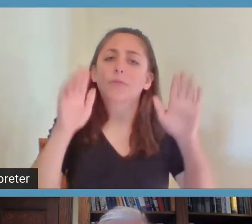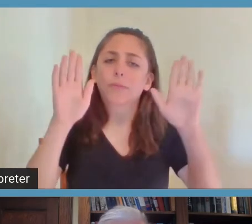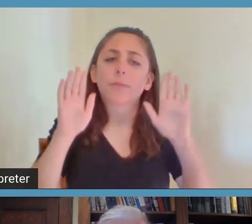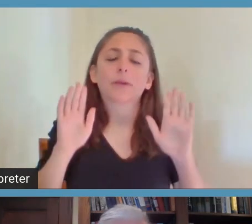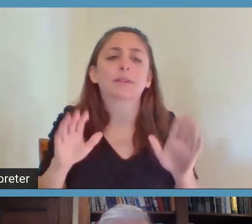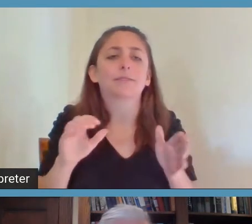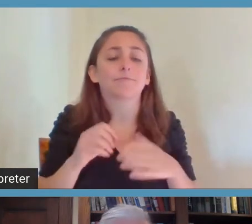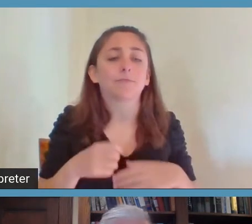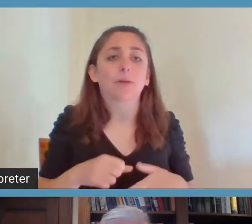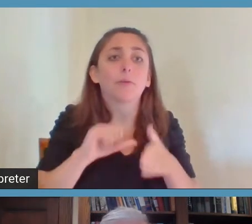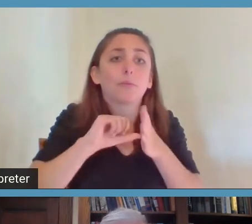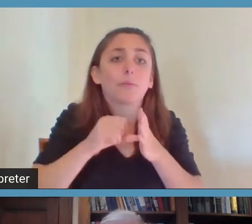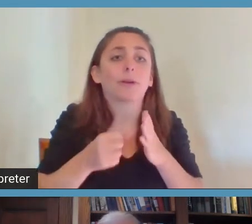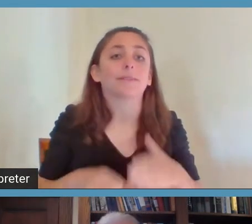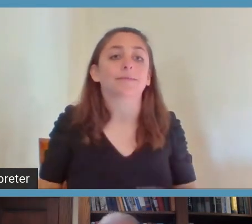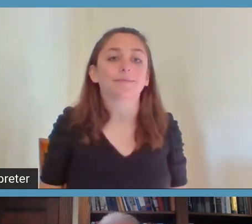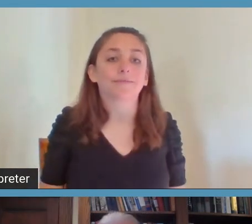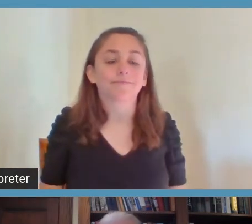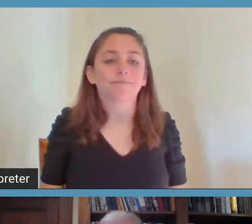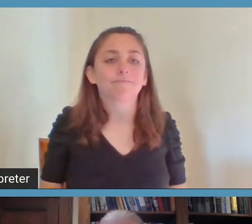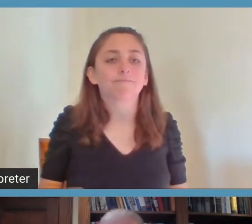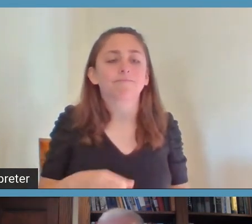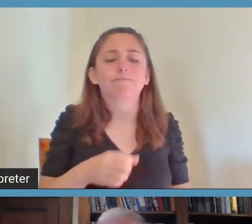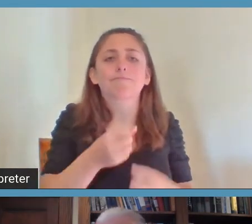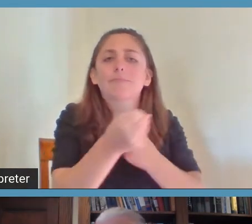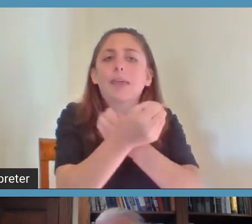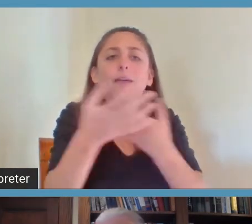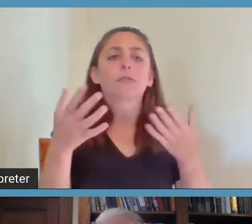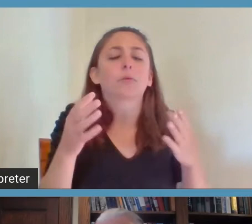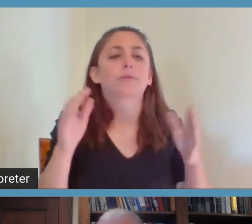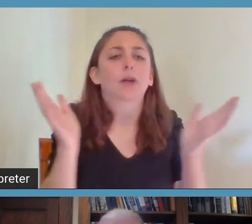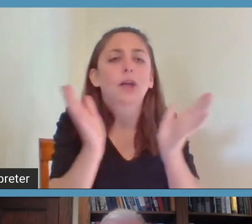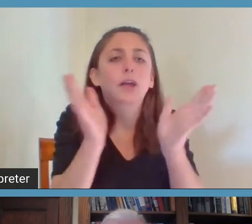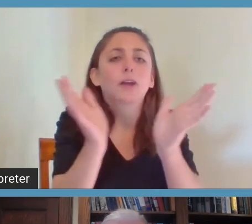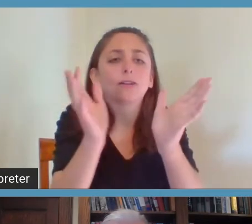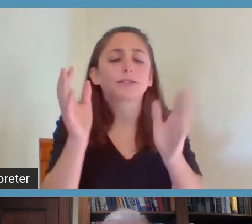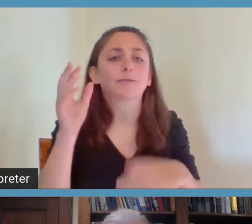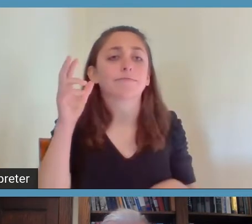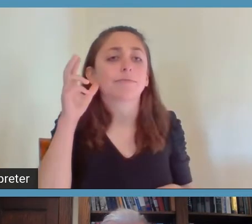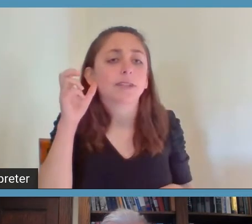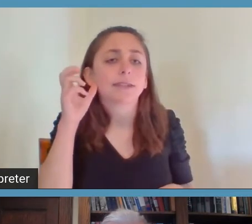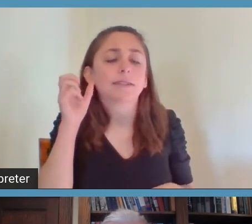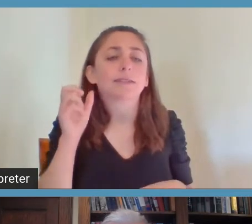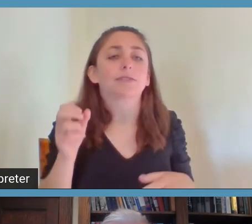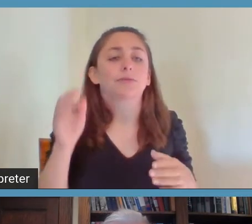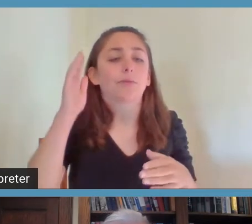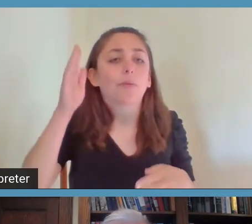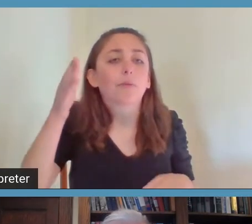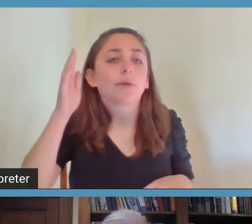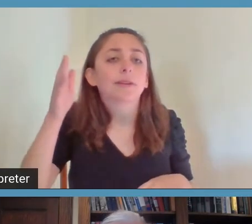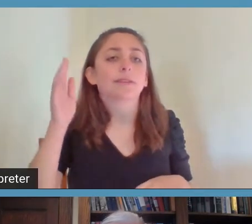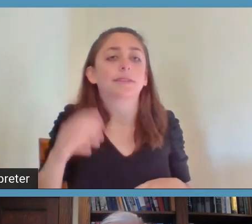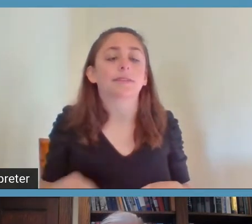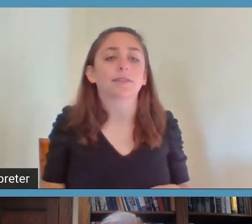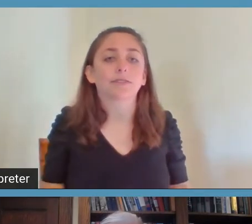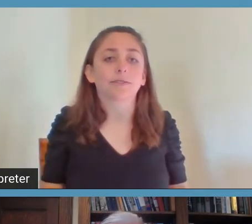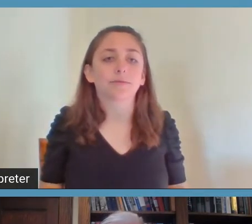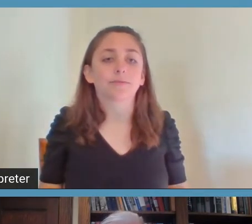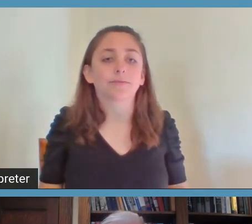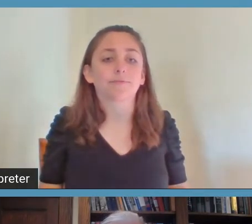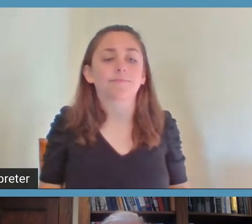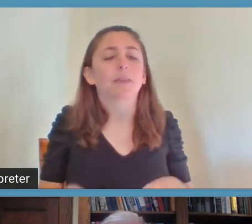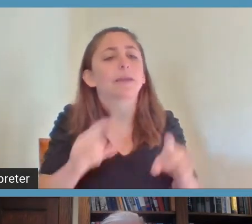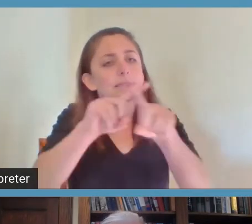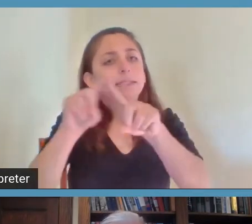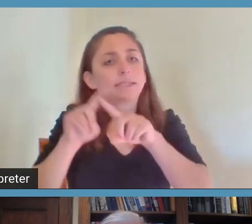there listening, I do encourage you to take a listen to each of them. They're very different and distinct in terms of their look and feel